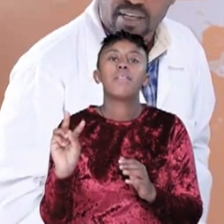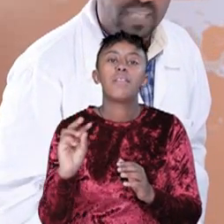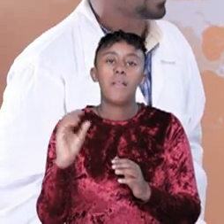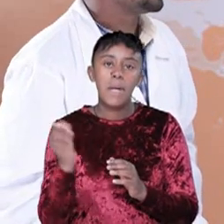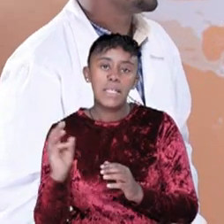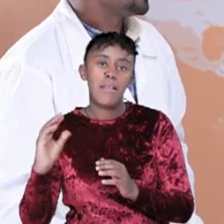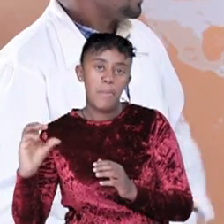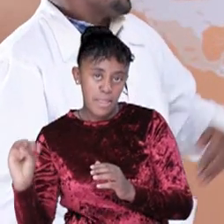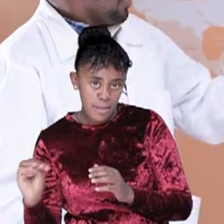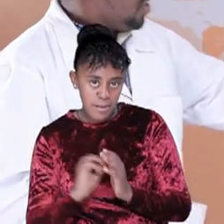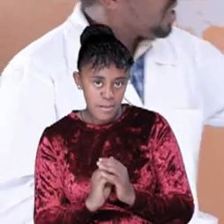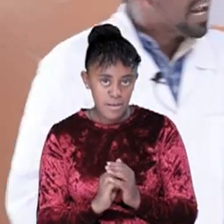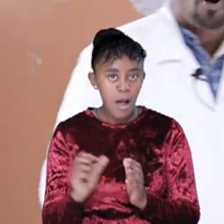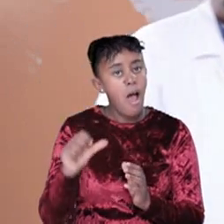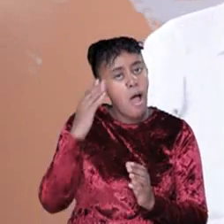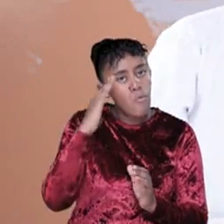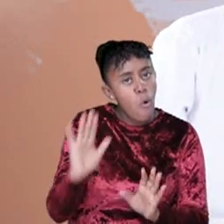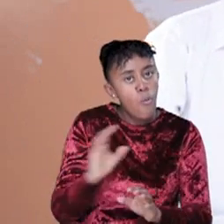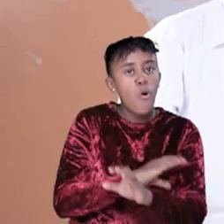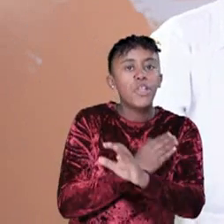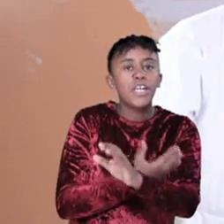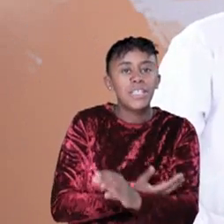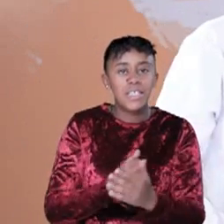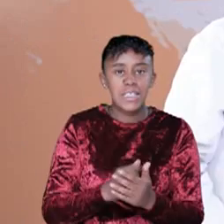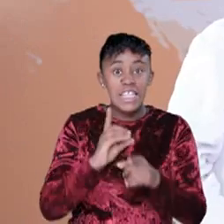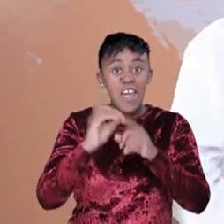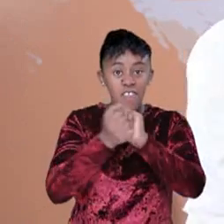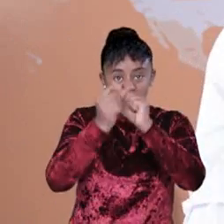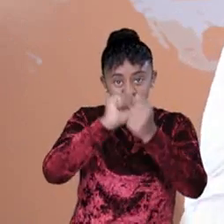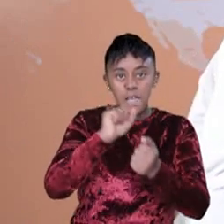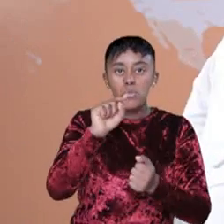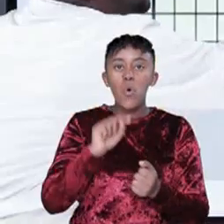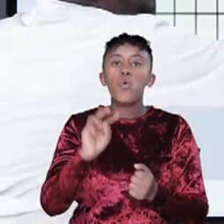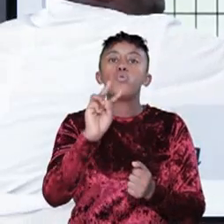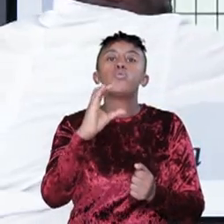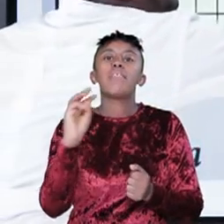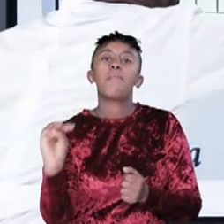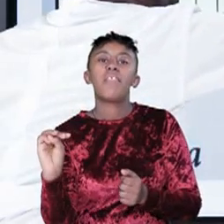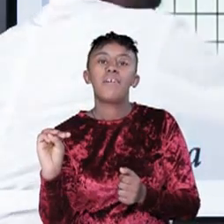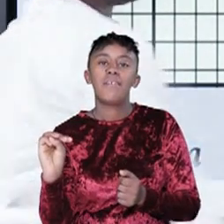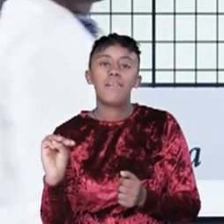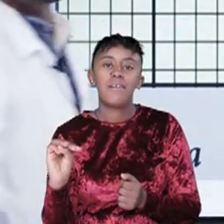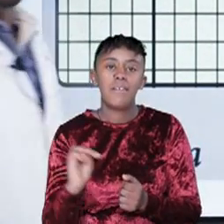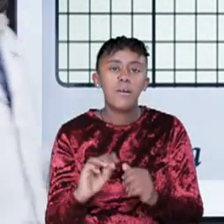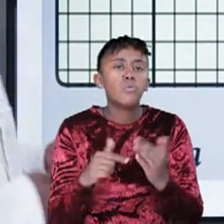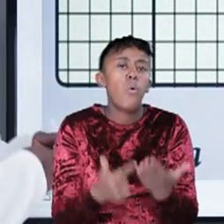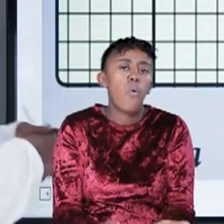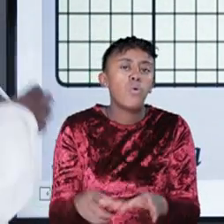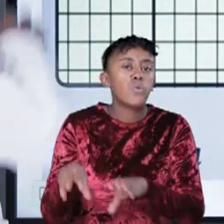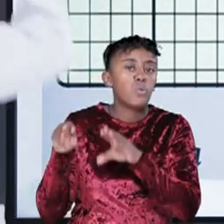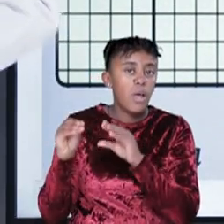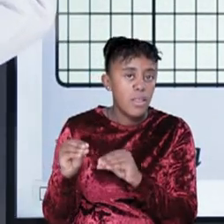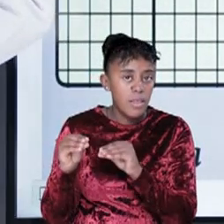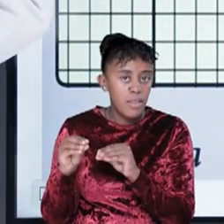per centimeter. Look at a unknown potential, deflecting the spot is 2 centimeters.